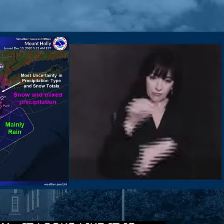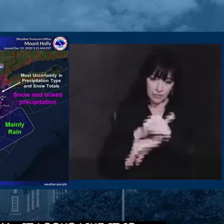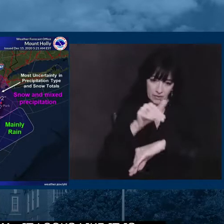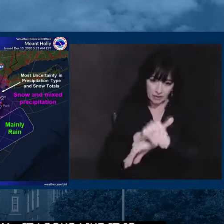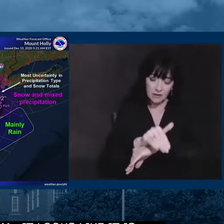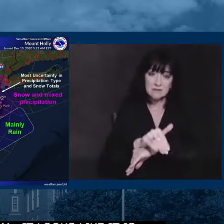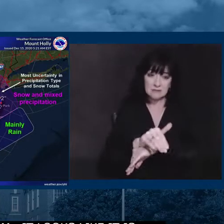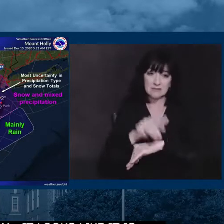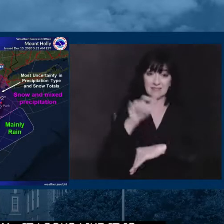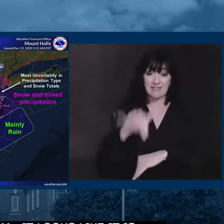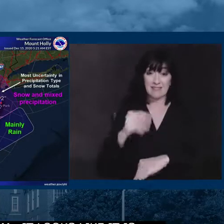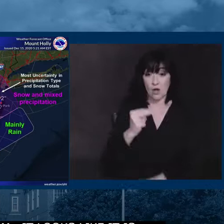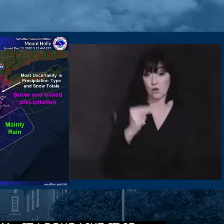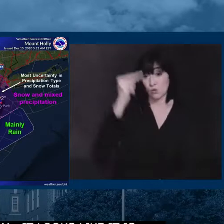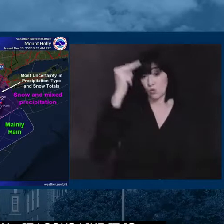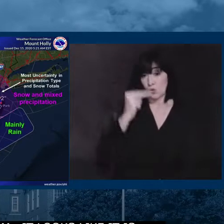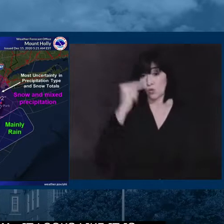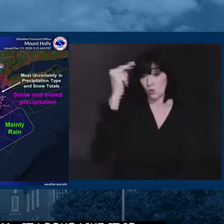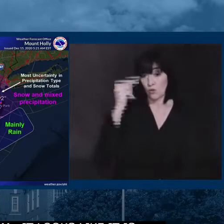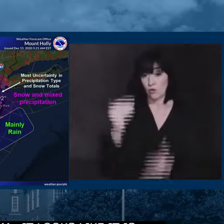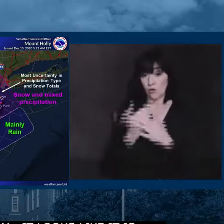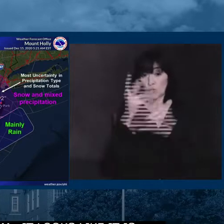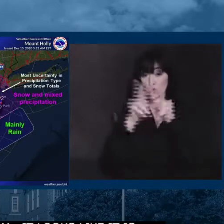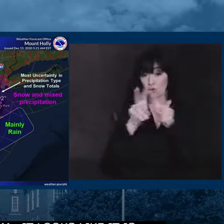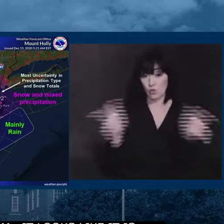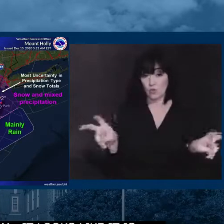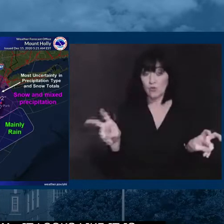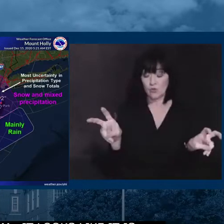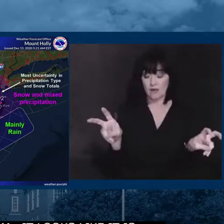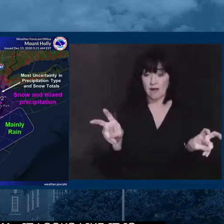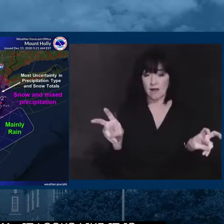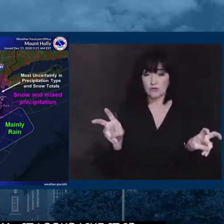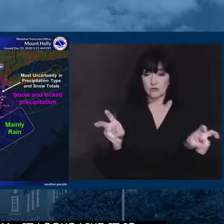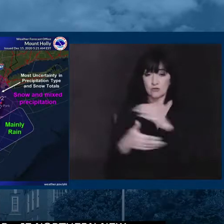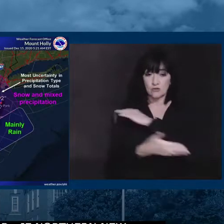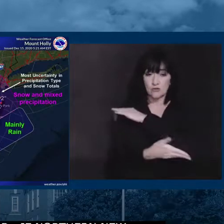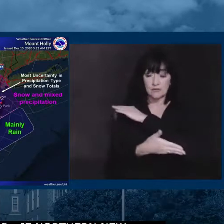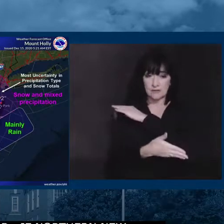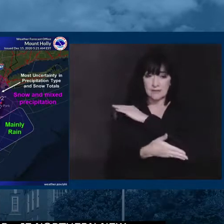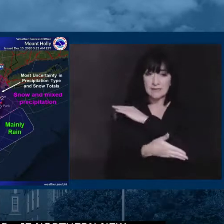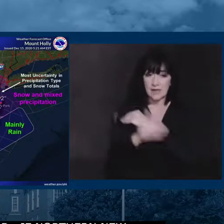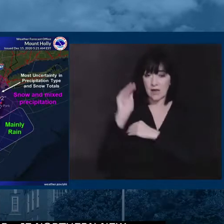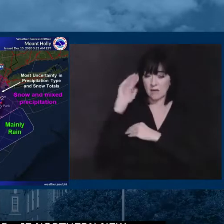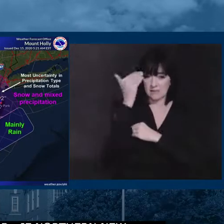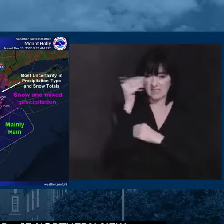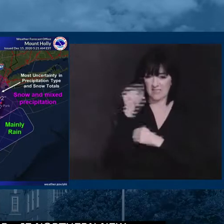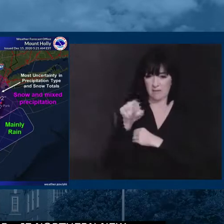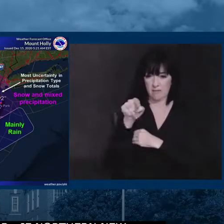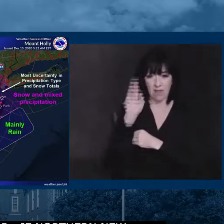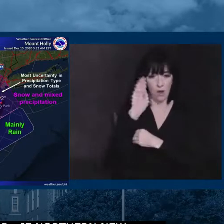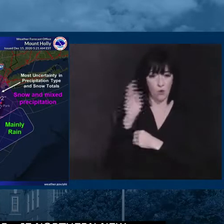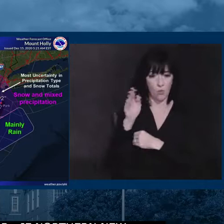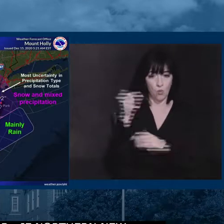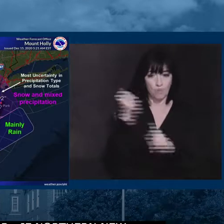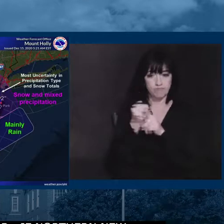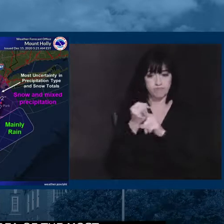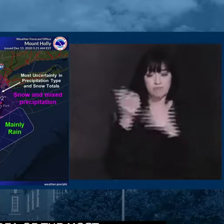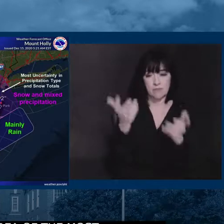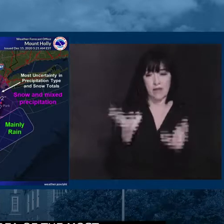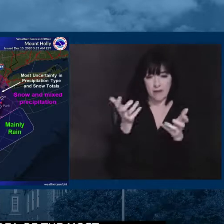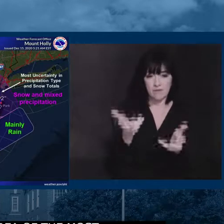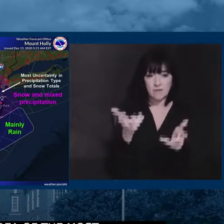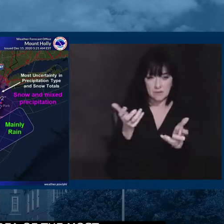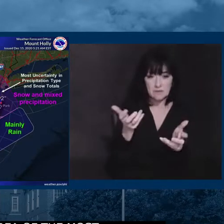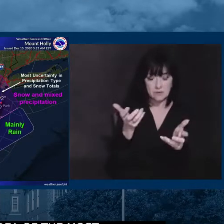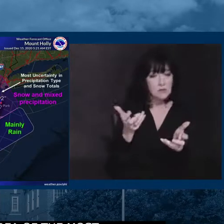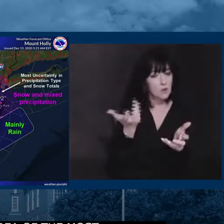to be kind of the area of the most concern, we will make sure we adjust and communicate for any testing changes, but we also want to make sure